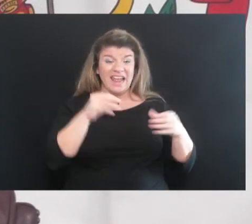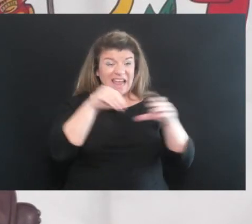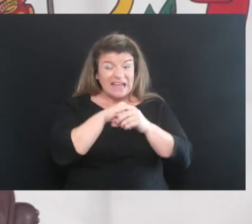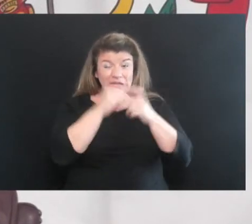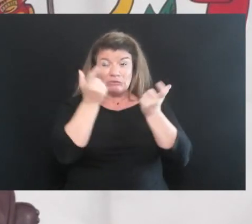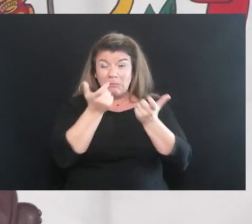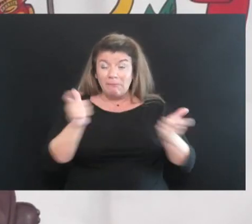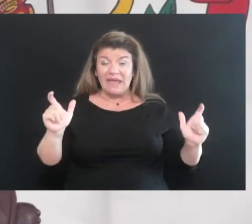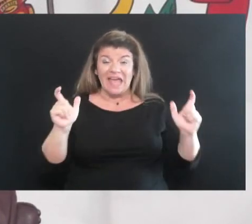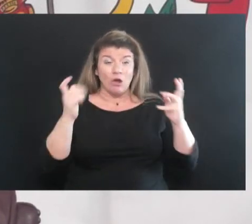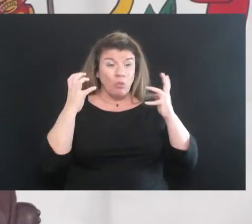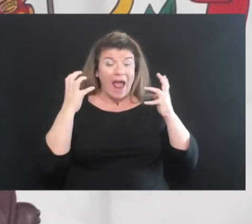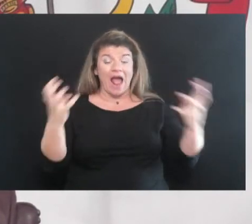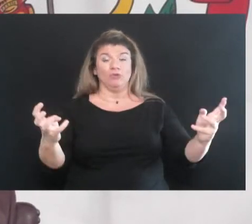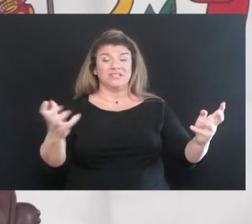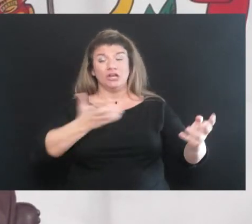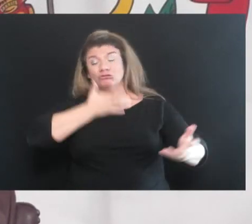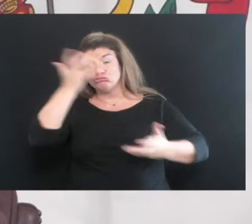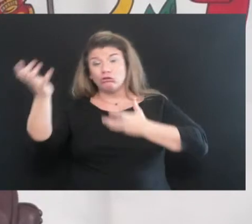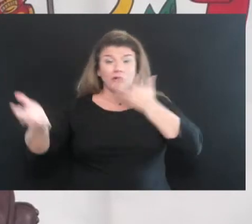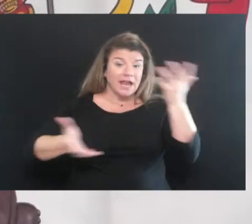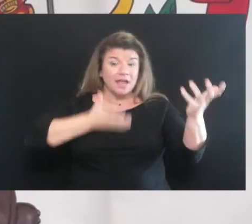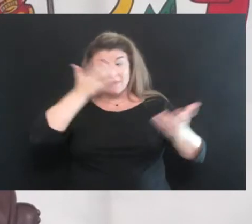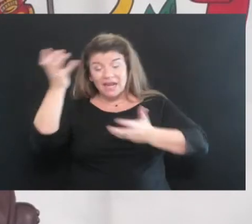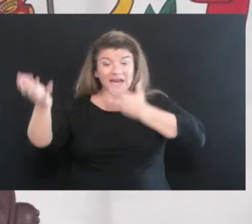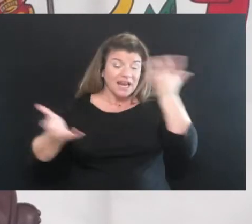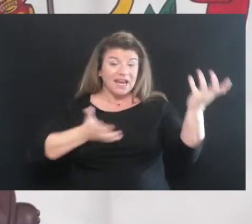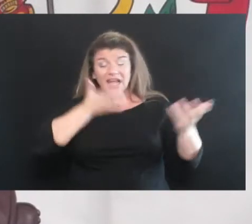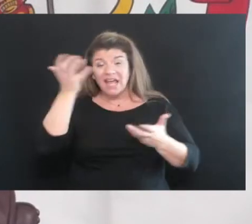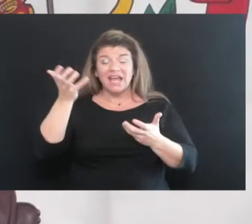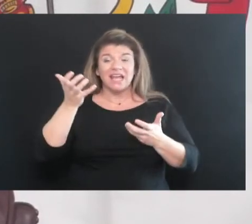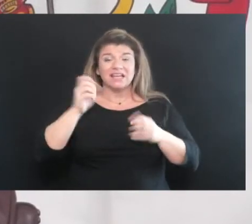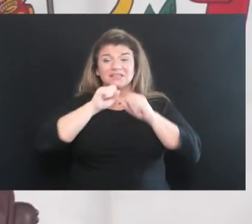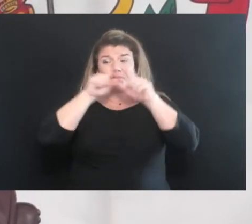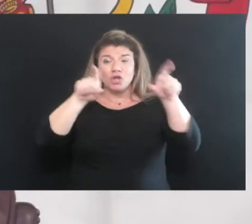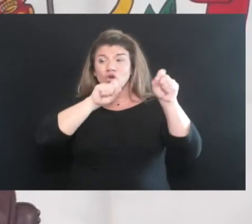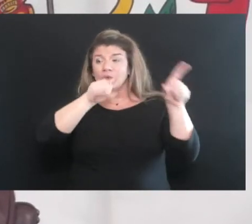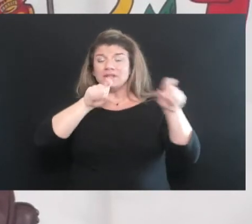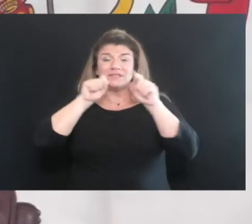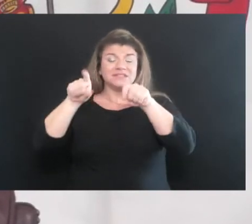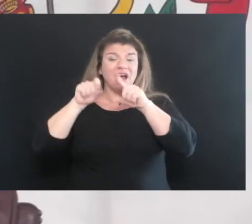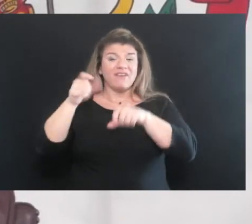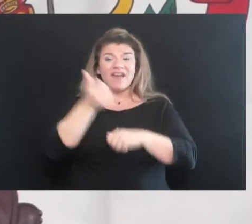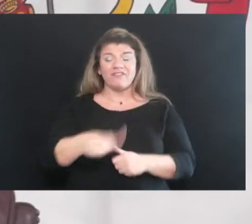crowds, screaming their heads off and everything, spewing stuff all over the place and everything